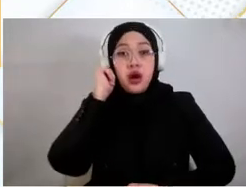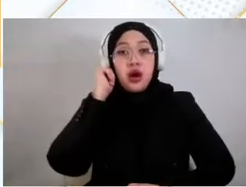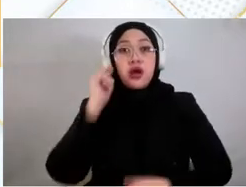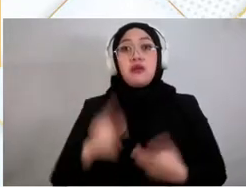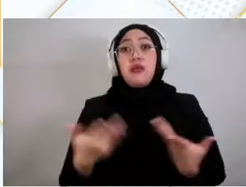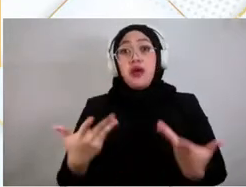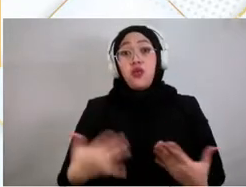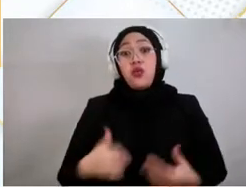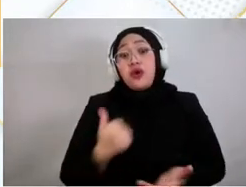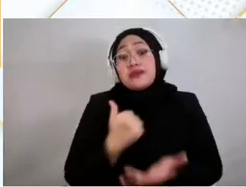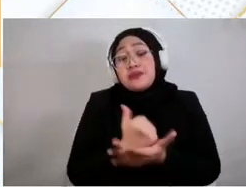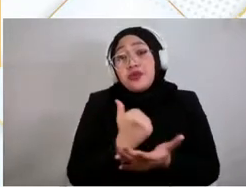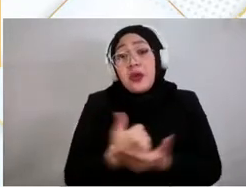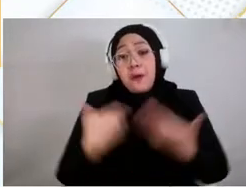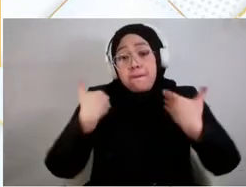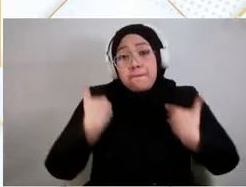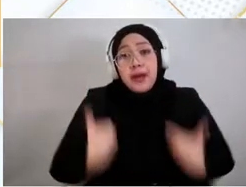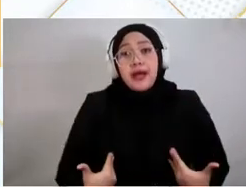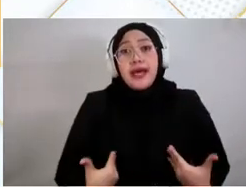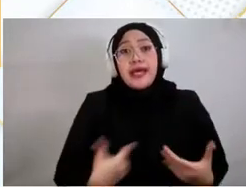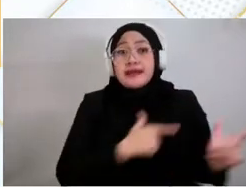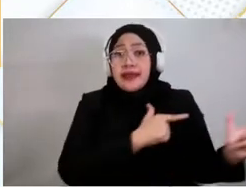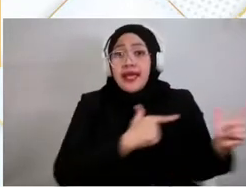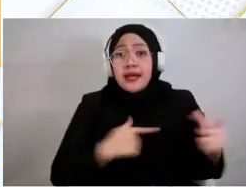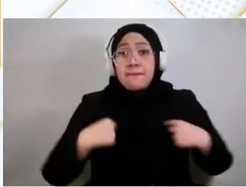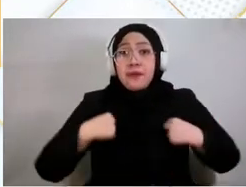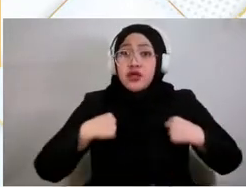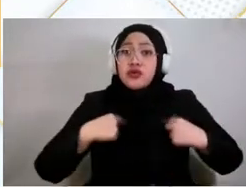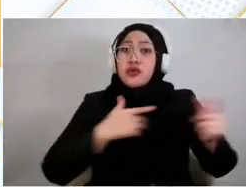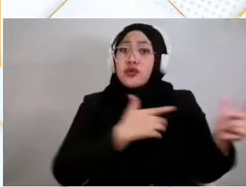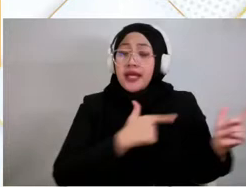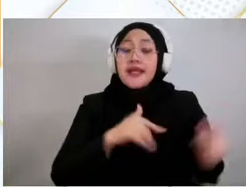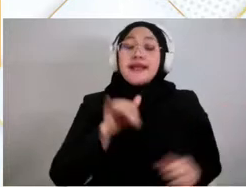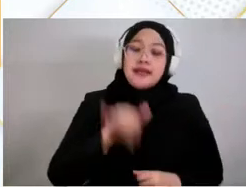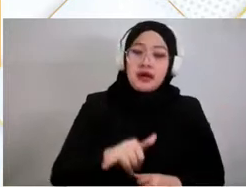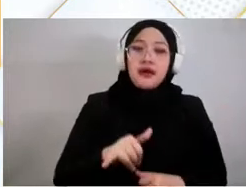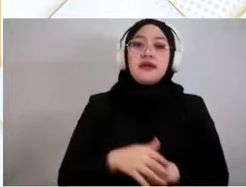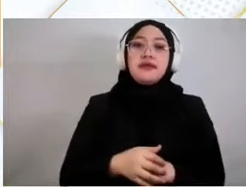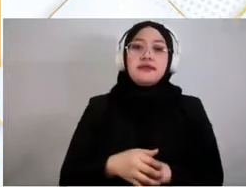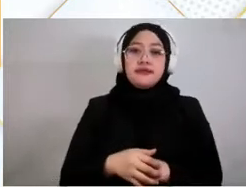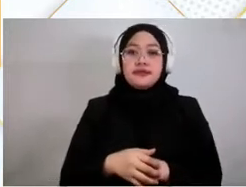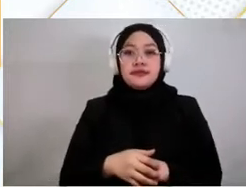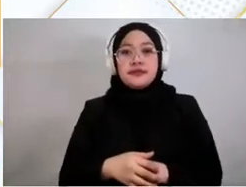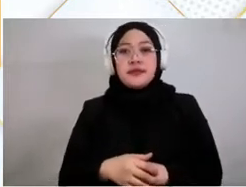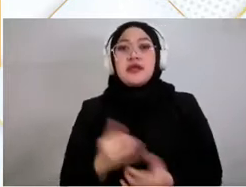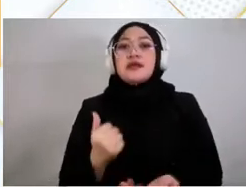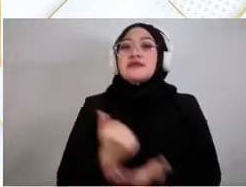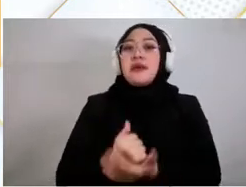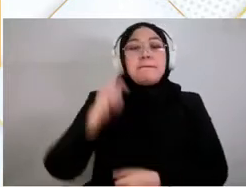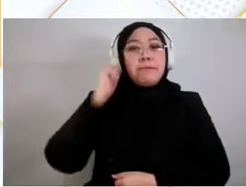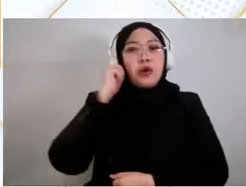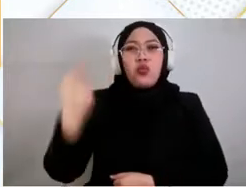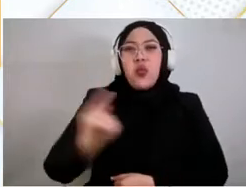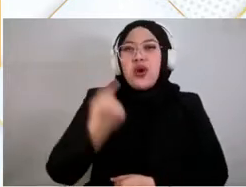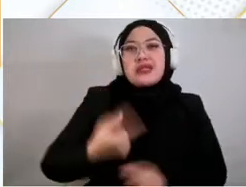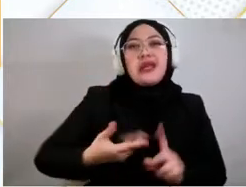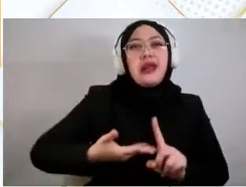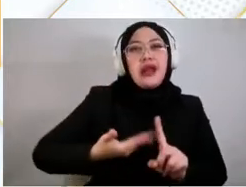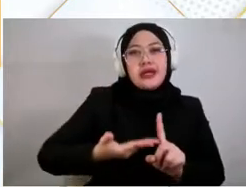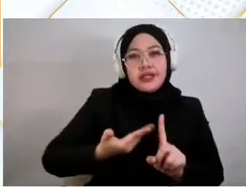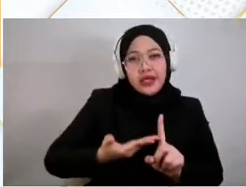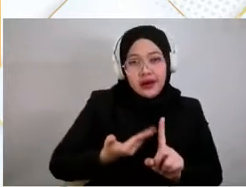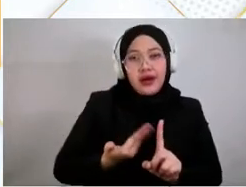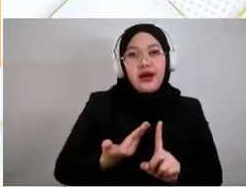uniform personnel. So yes, female are more prone to abuse and harassment. These things